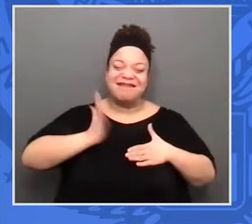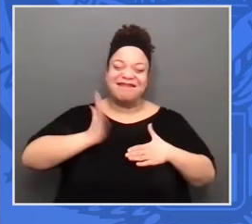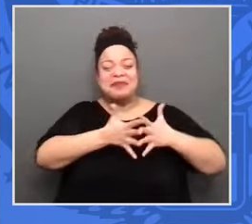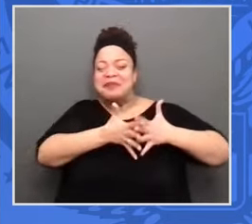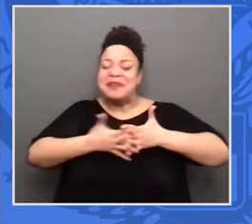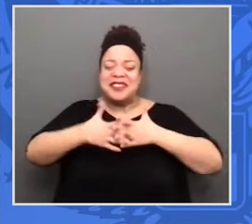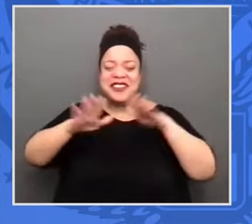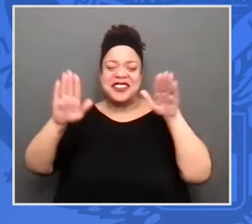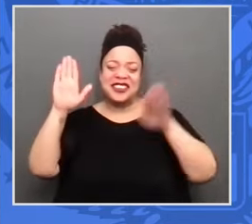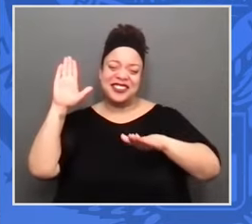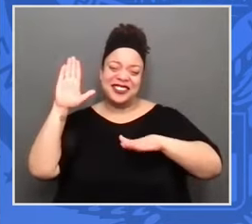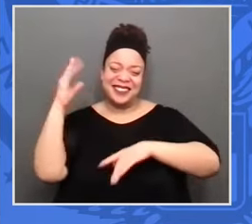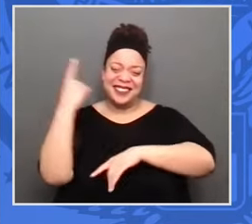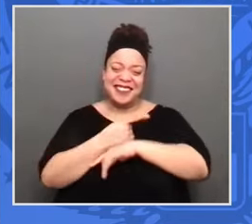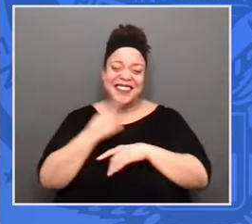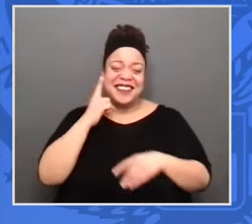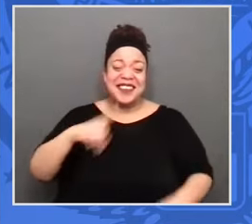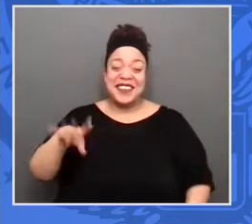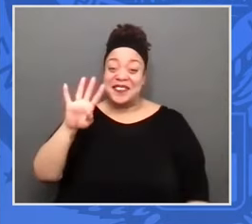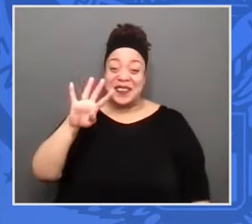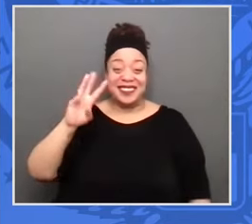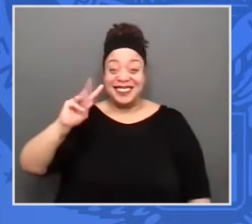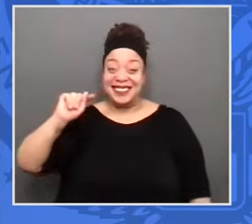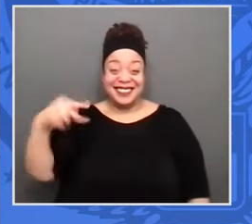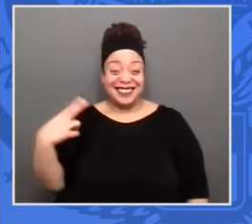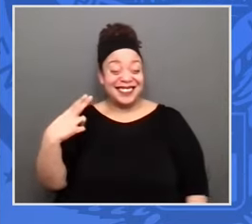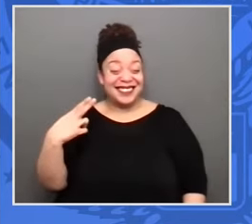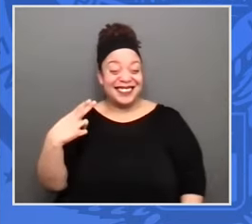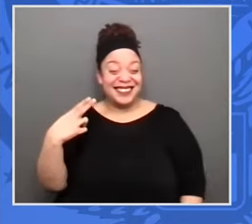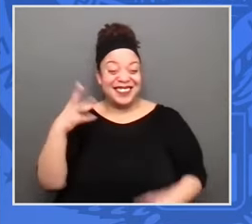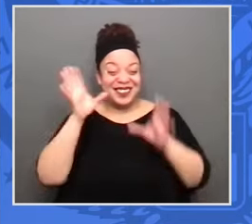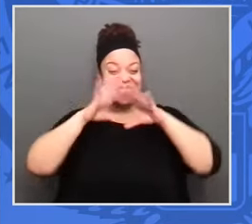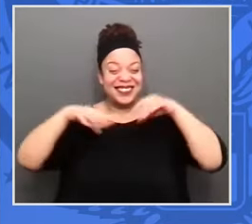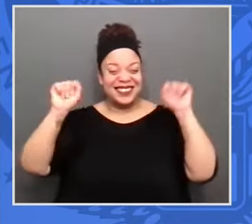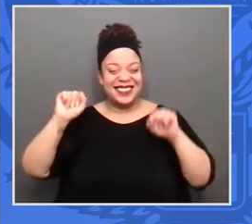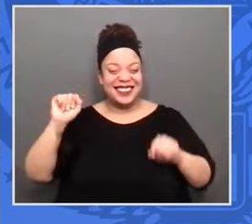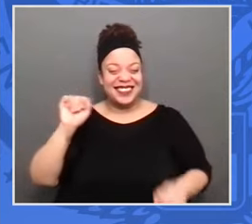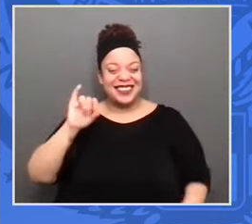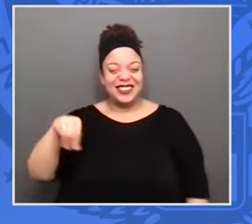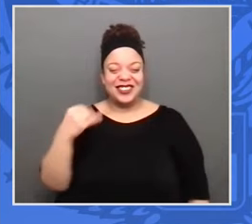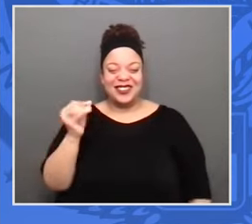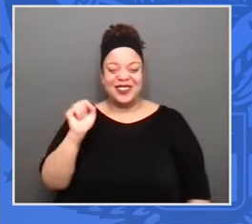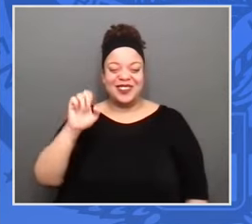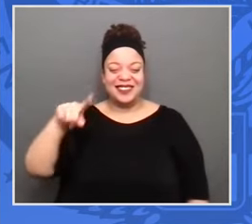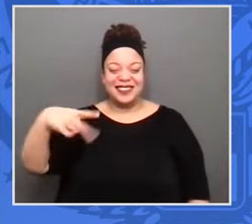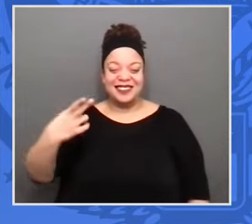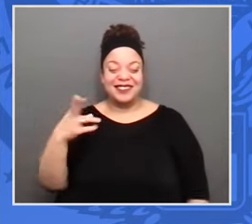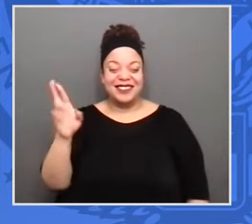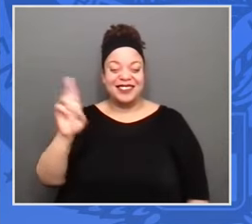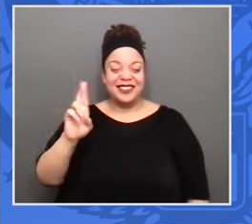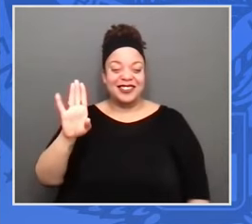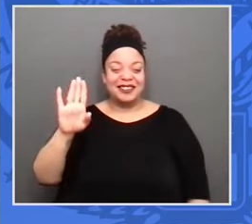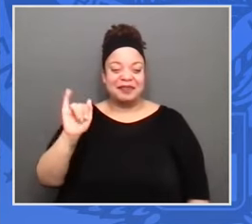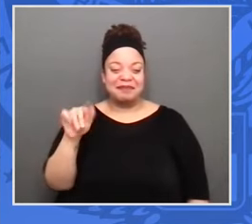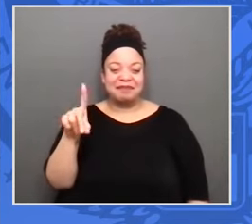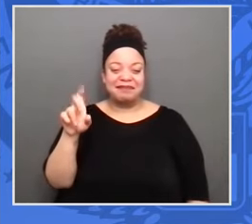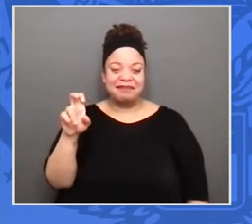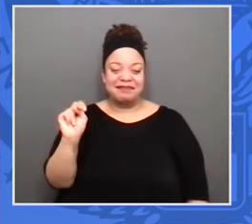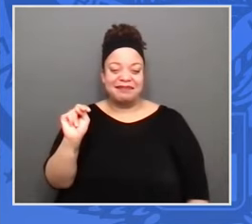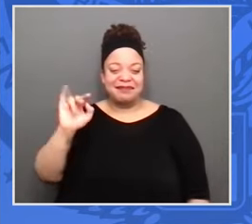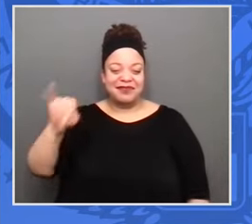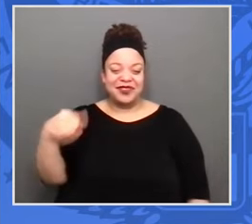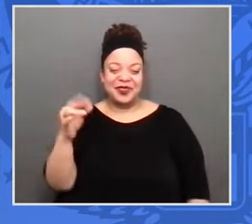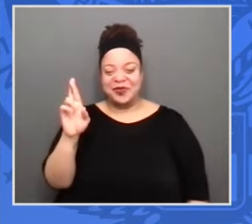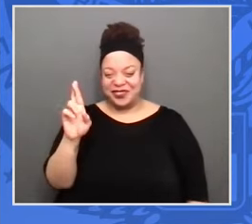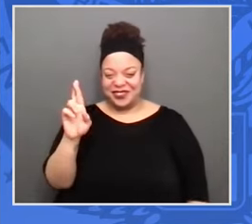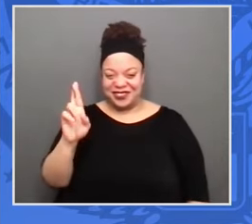Biden, Jr. I'm at the Lincoln Memorial on the National Mall in our nation's secured capital